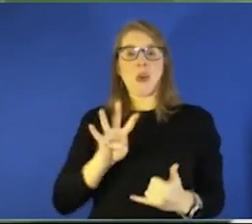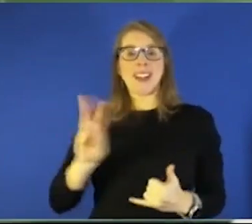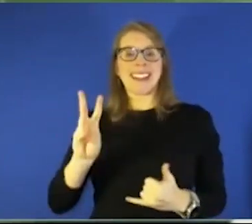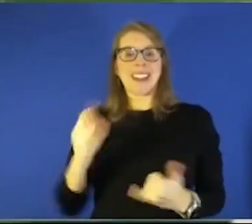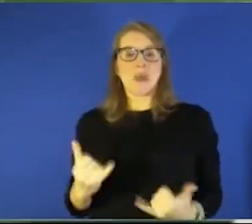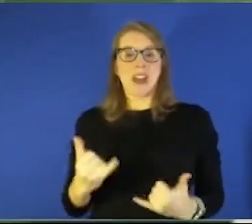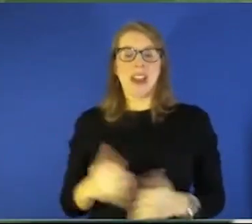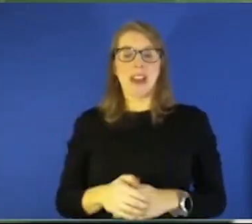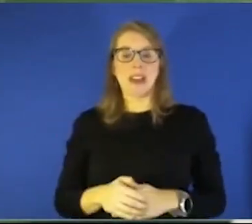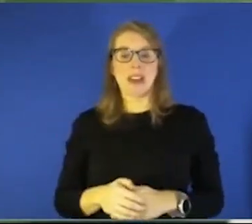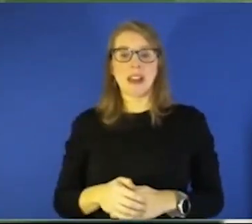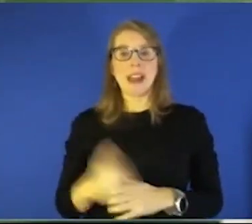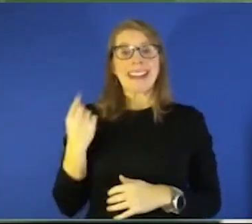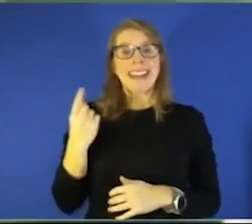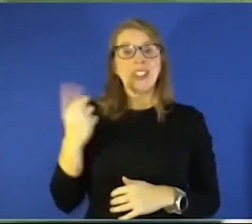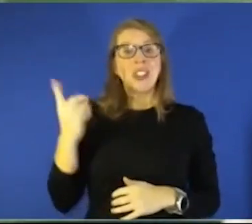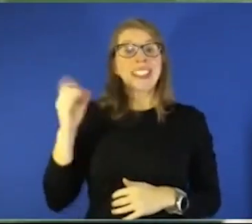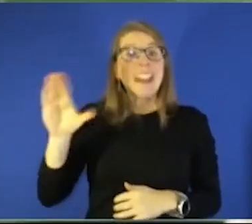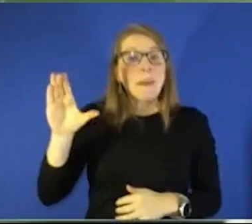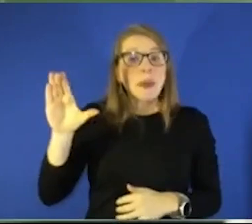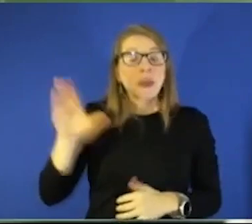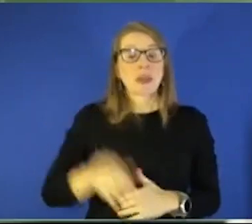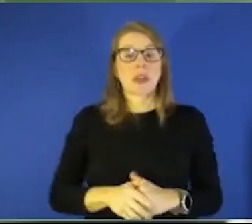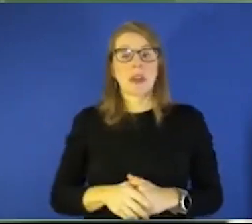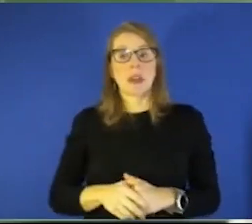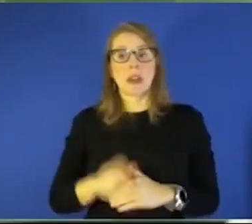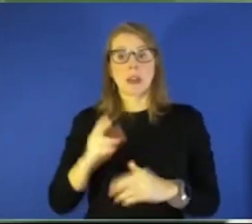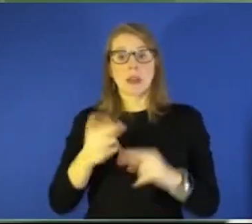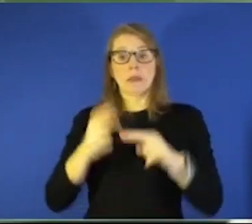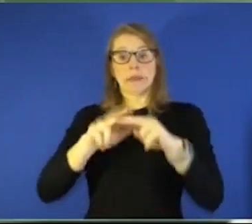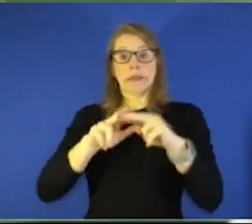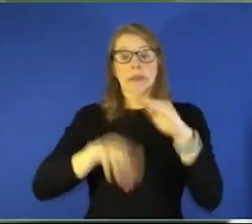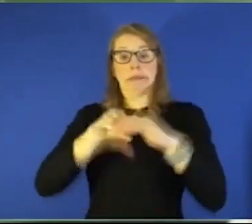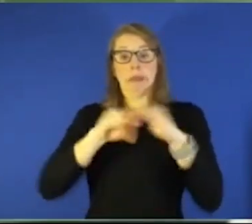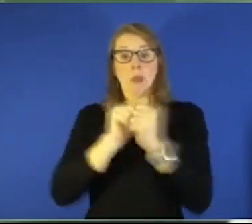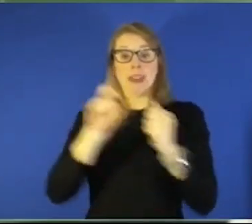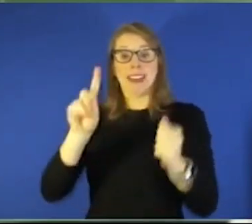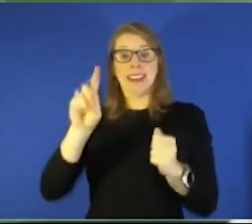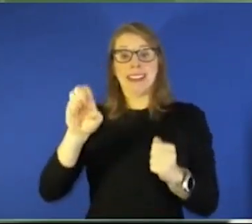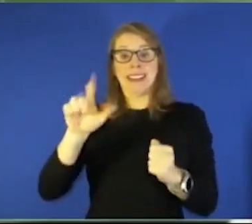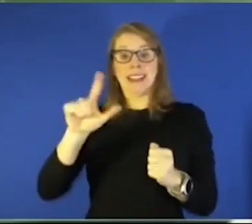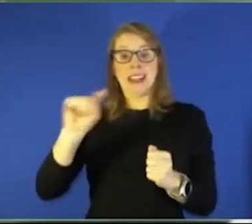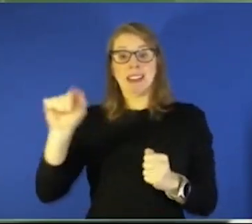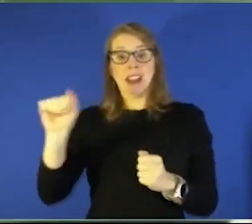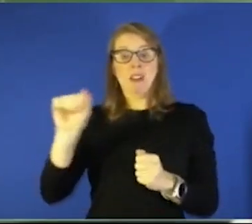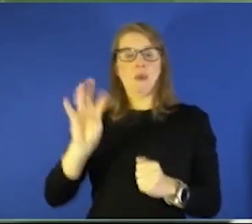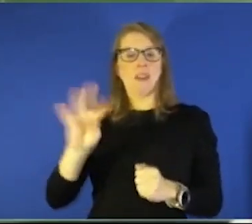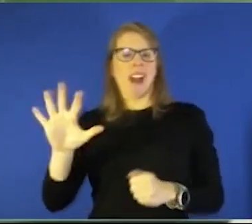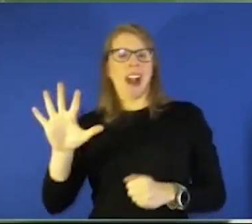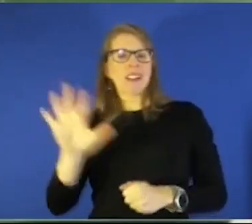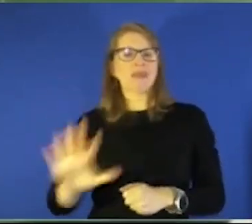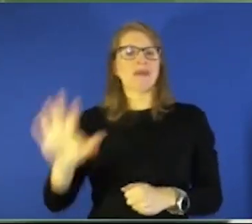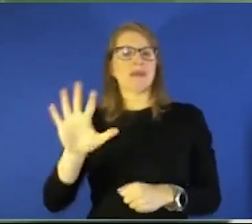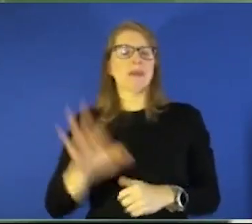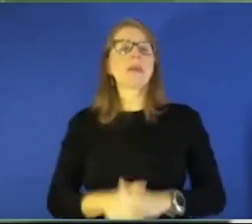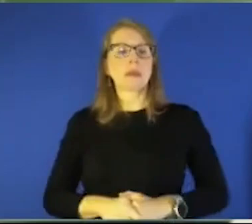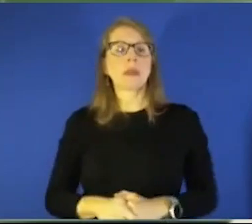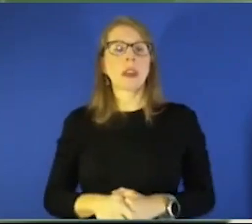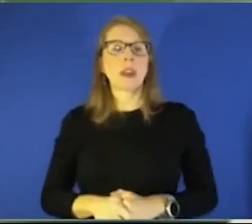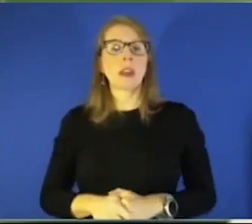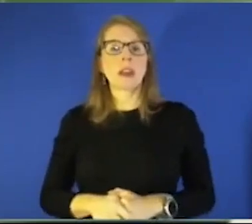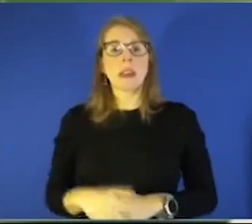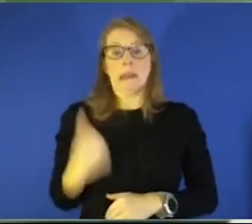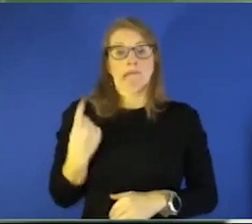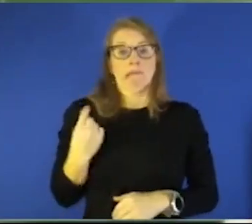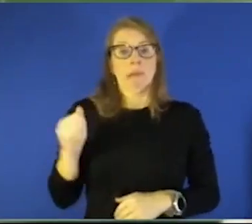that was last December. And the highest we had with the Delta was, I think, 45 or so last